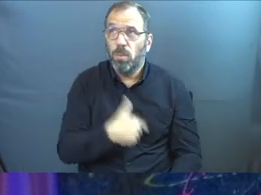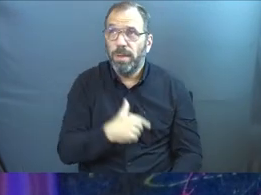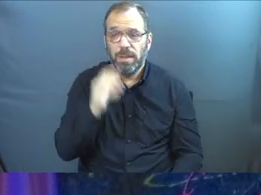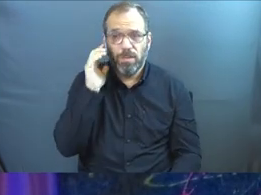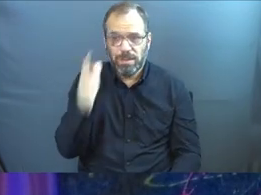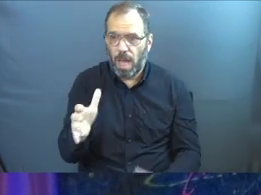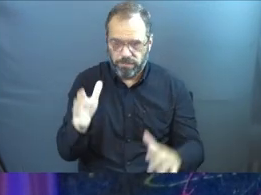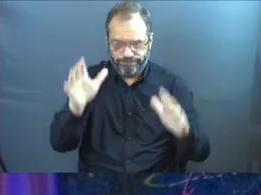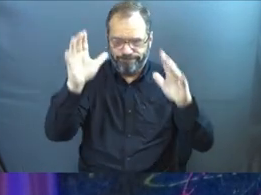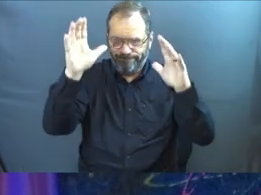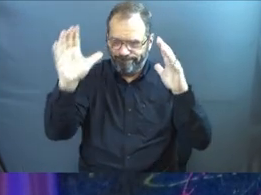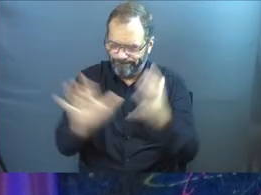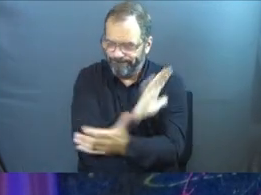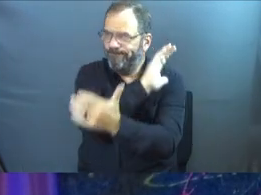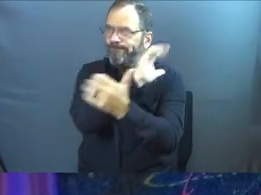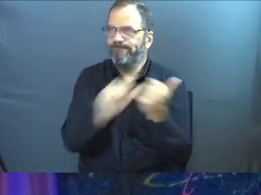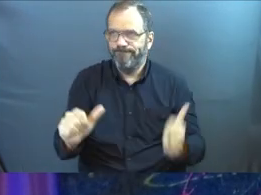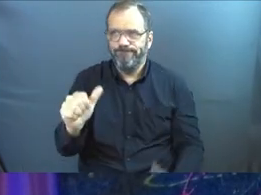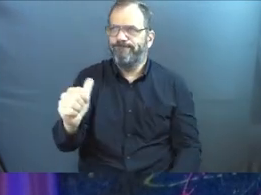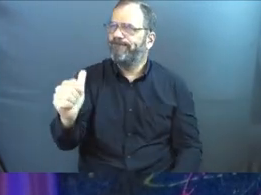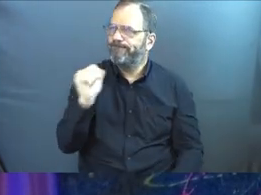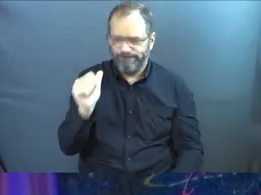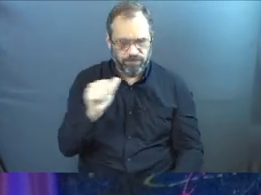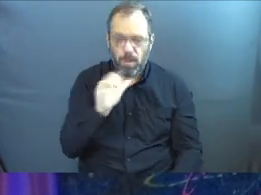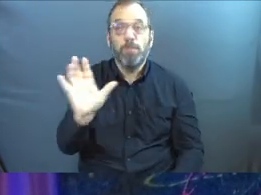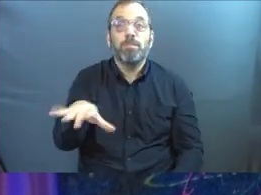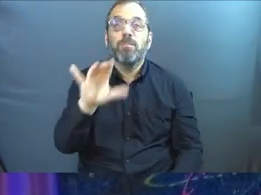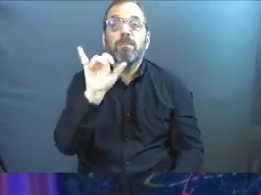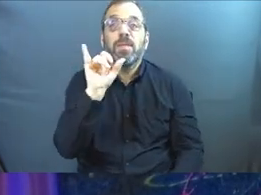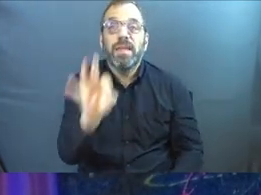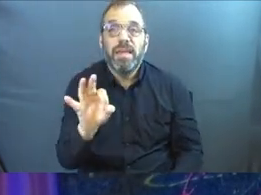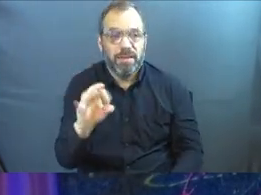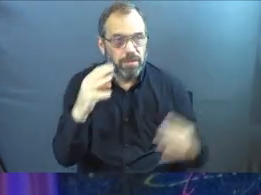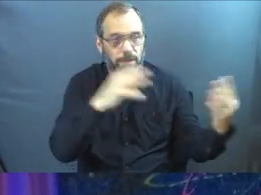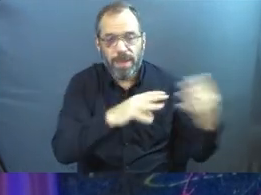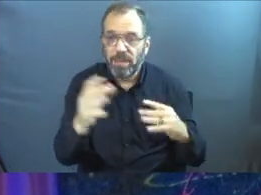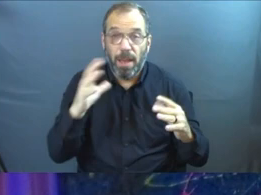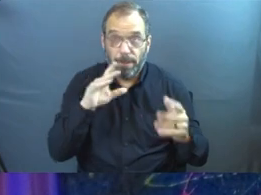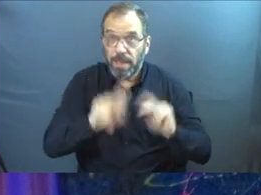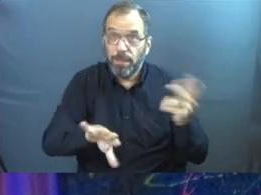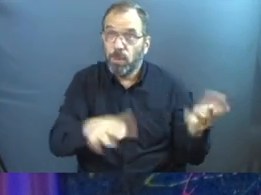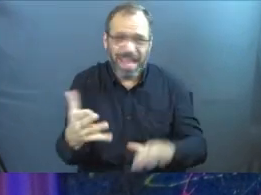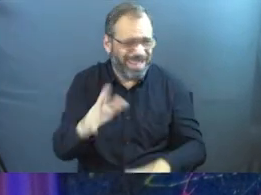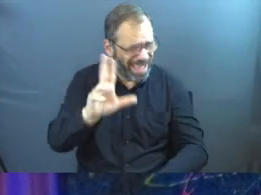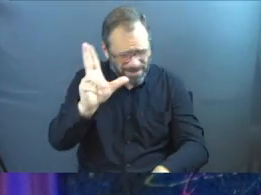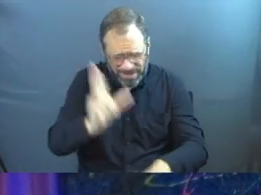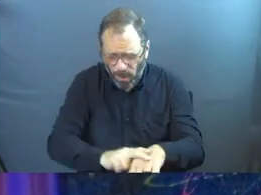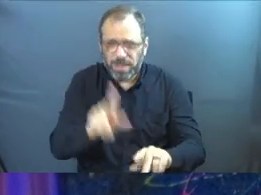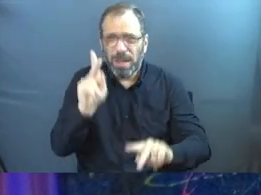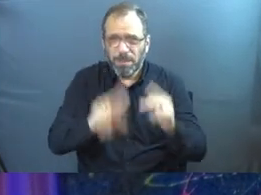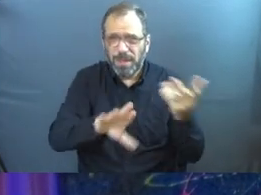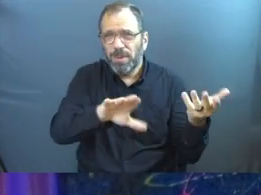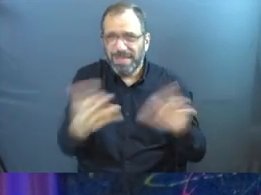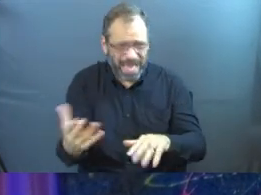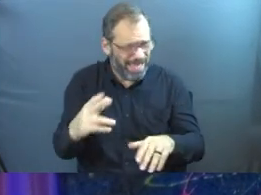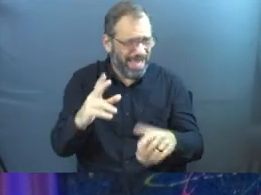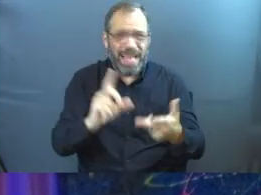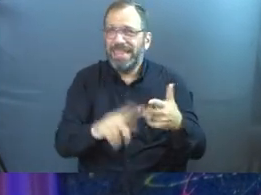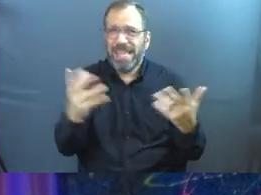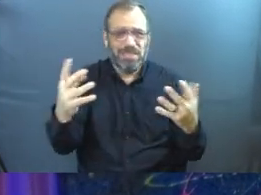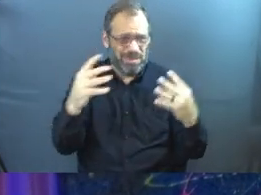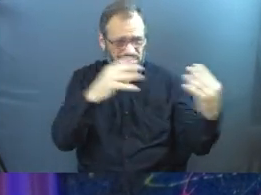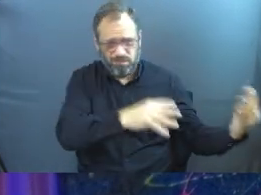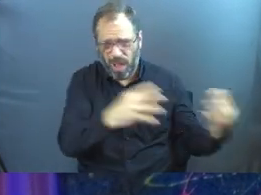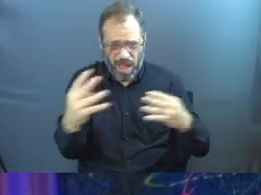be ultimately destroyed. Like, if there's going to be battles, will people die? Of course people will die. Of course, this is